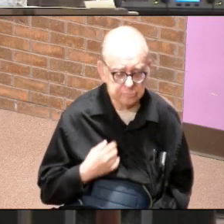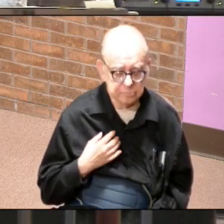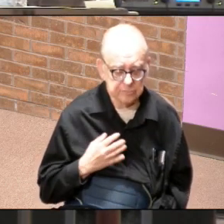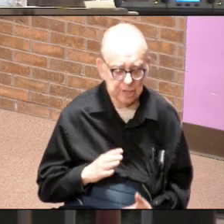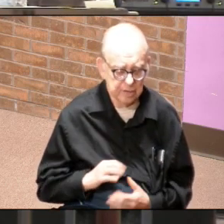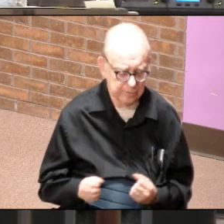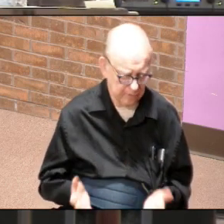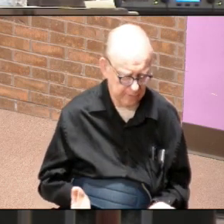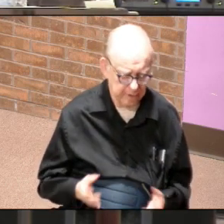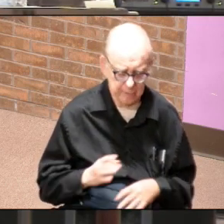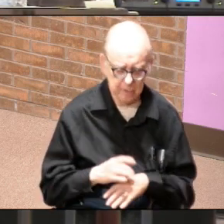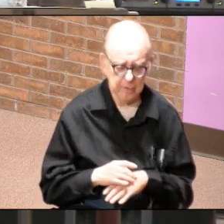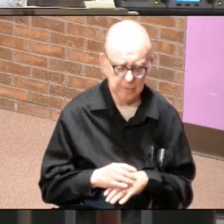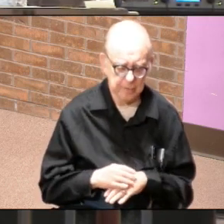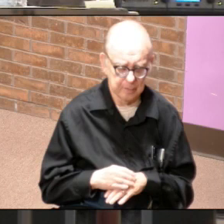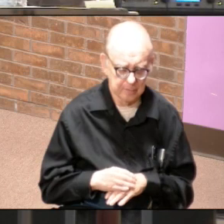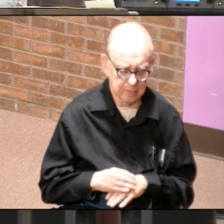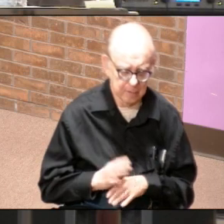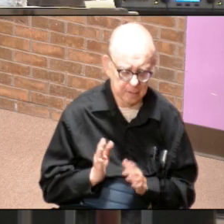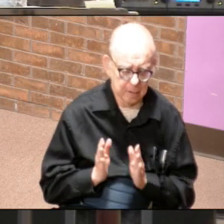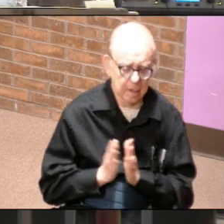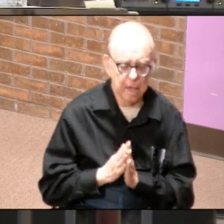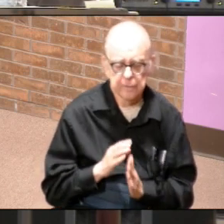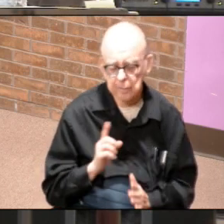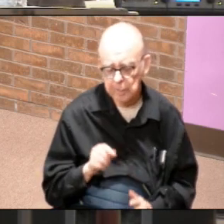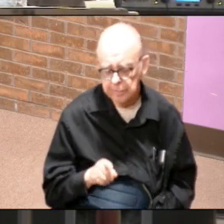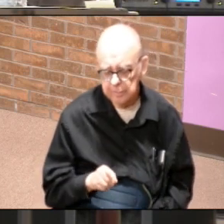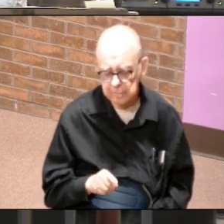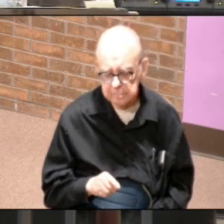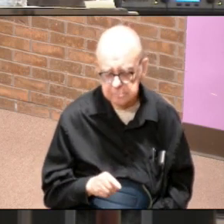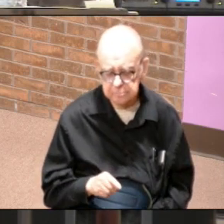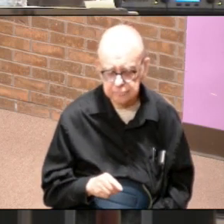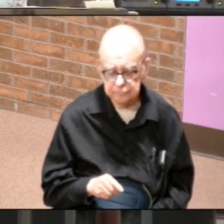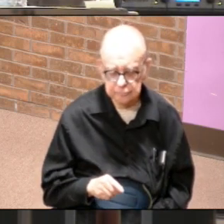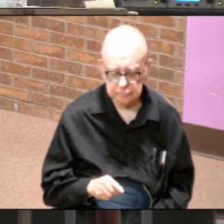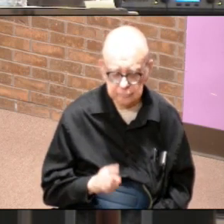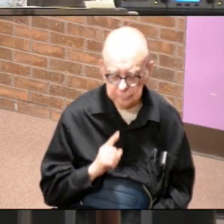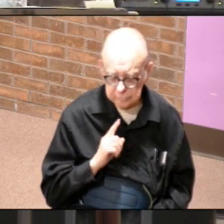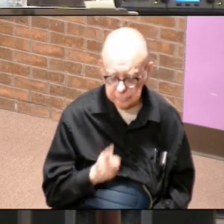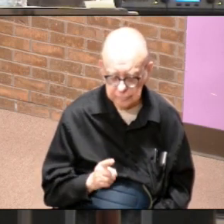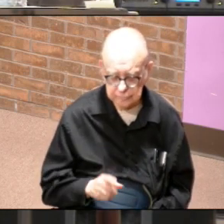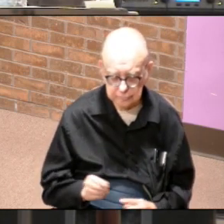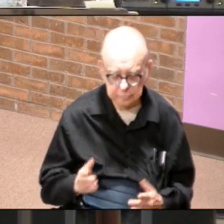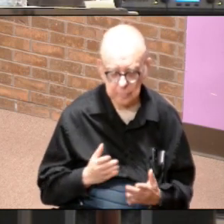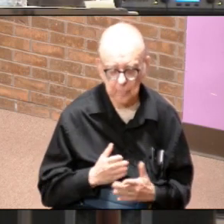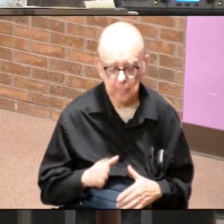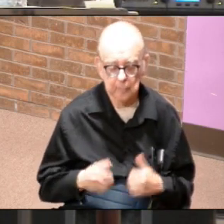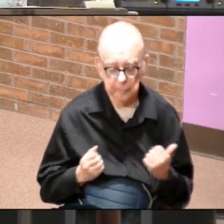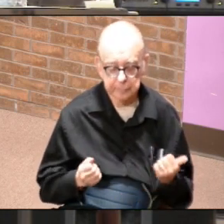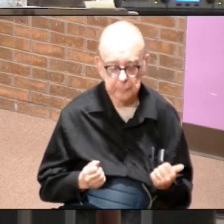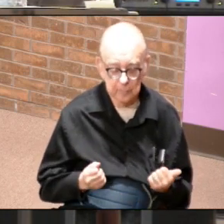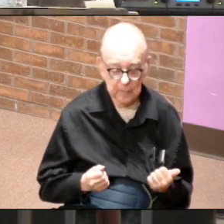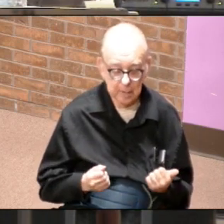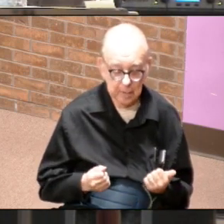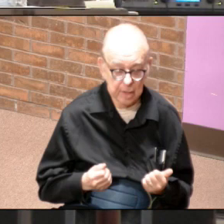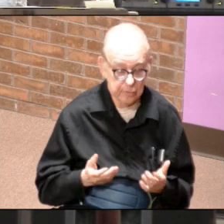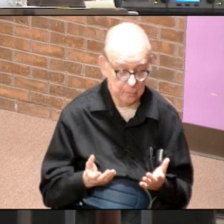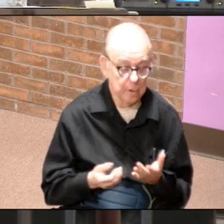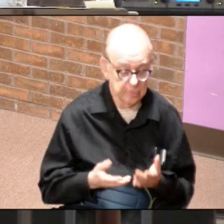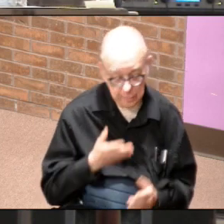here? Let me ask you a question. Is there certain things in your life that you would like to forget?